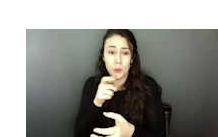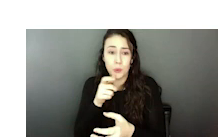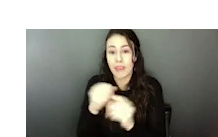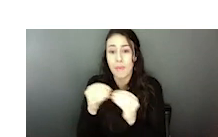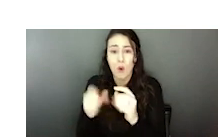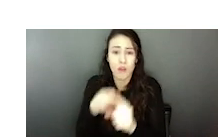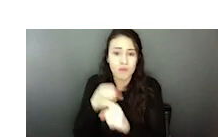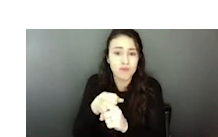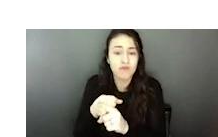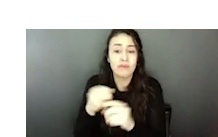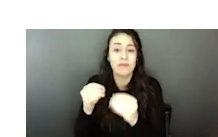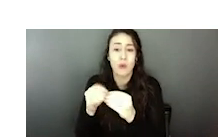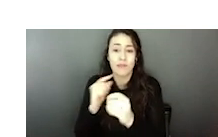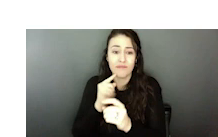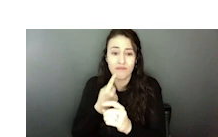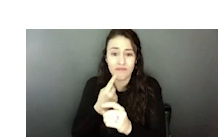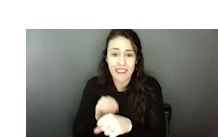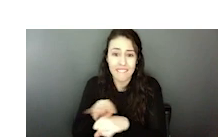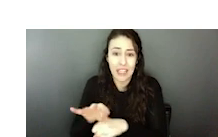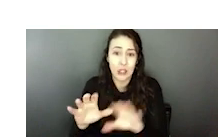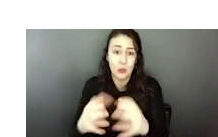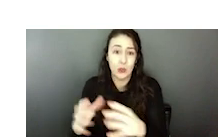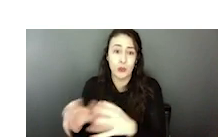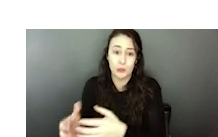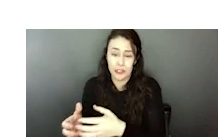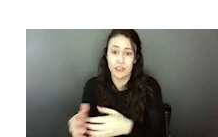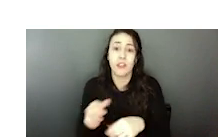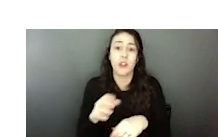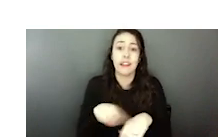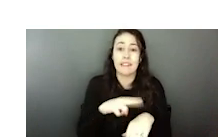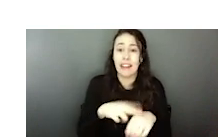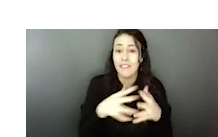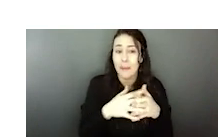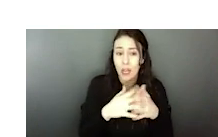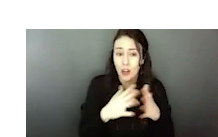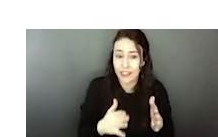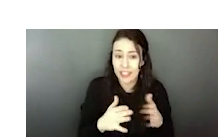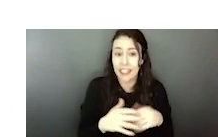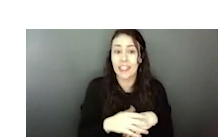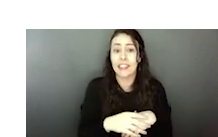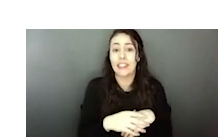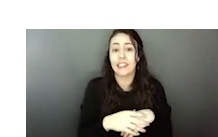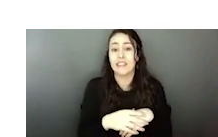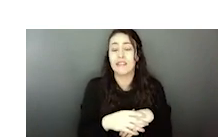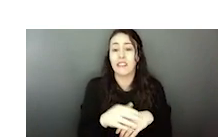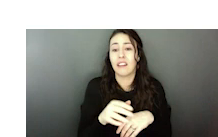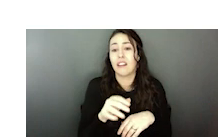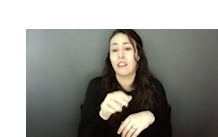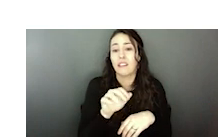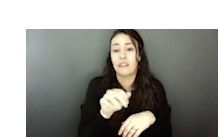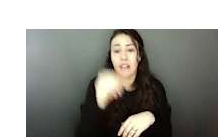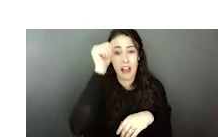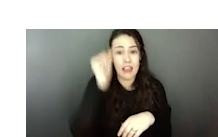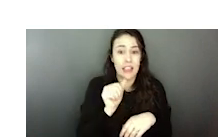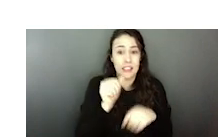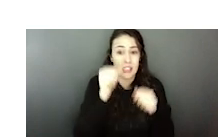here, highest in particular here for our Native American and Alaskan Native students. We see these higher rates here for